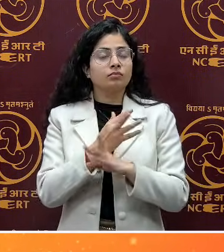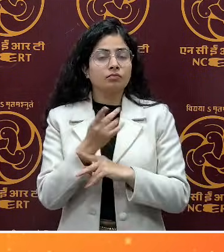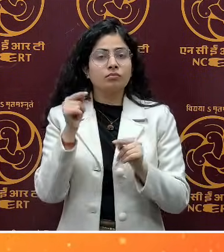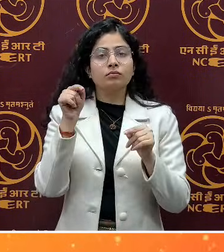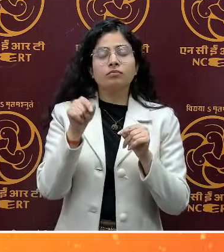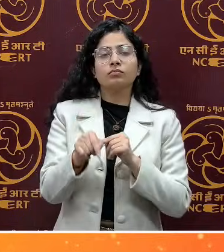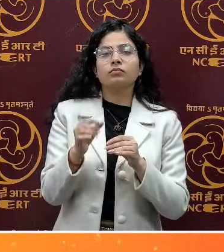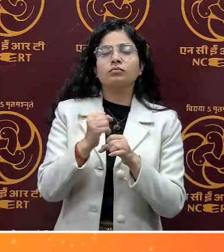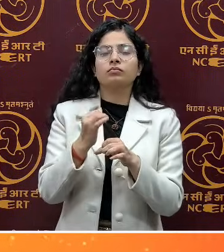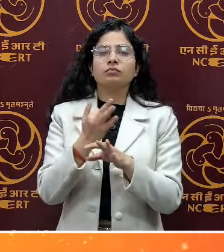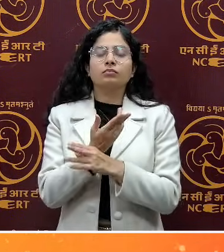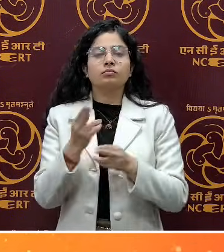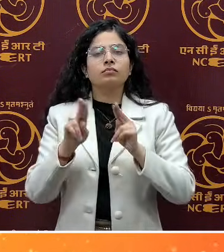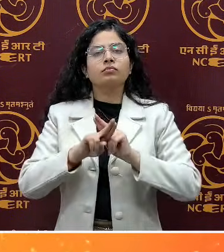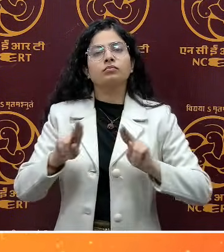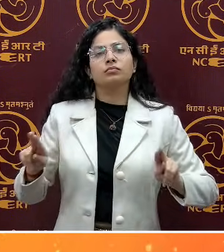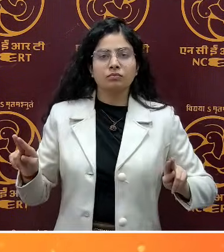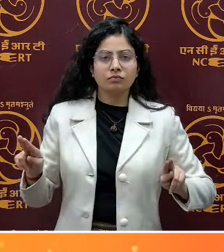create complete